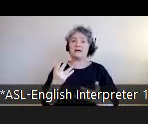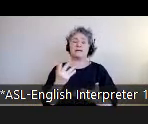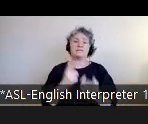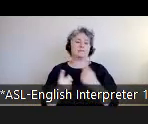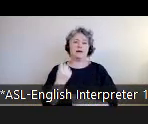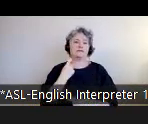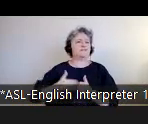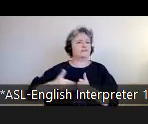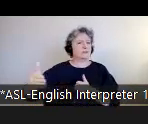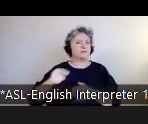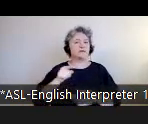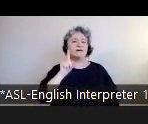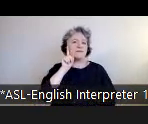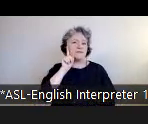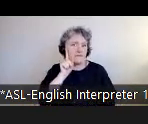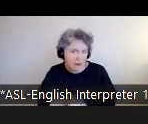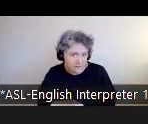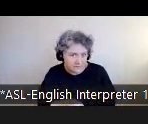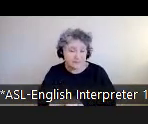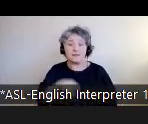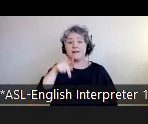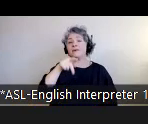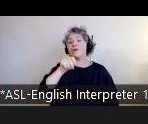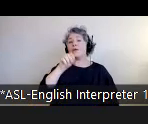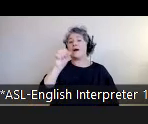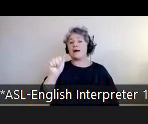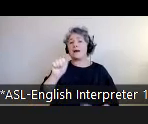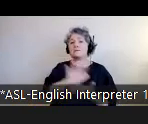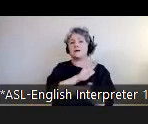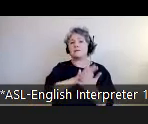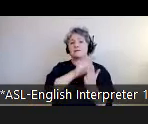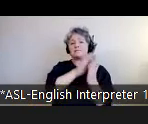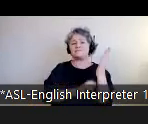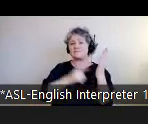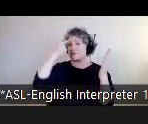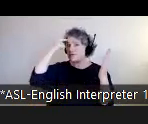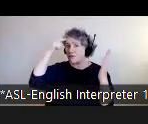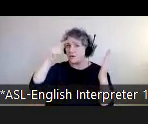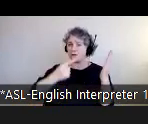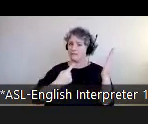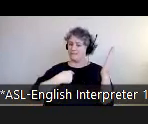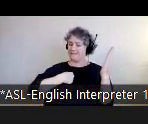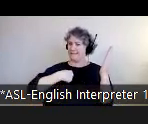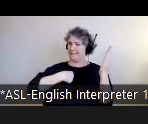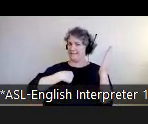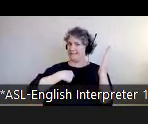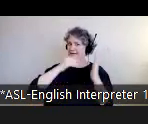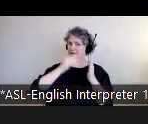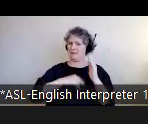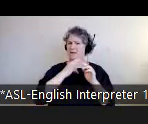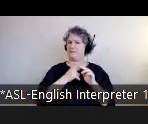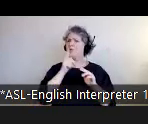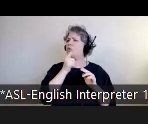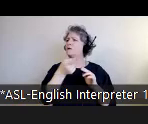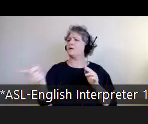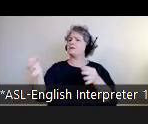this is false. Your power of attorney document is chiefly designed for you to name the person who's going to